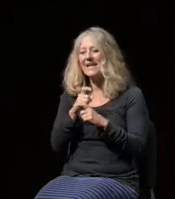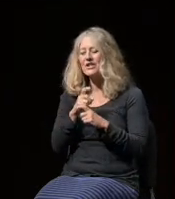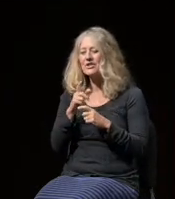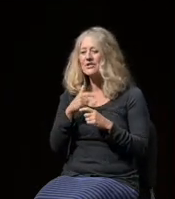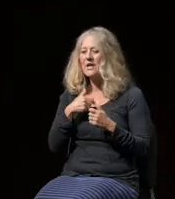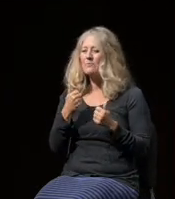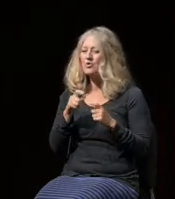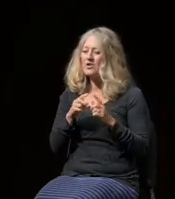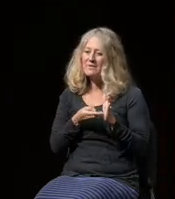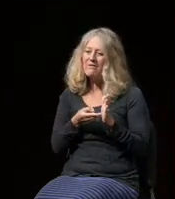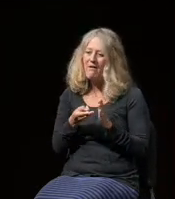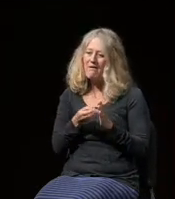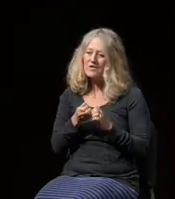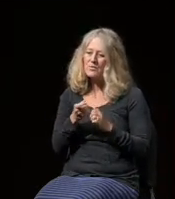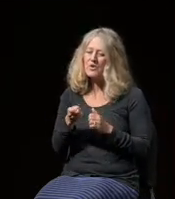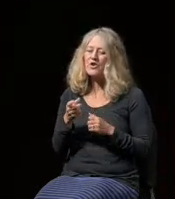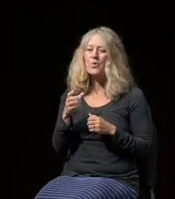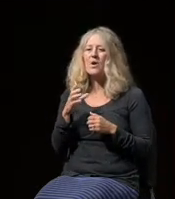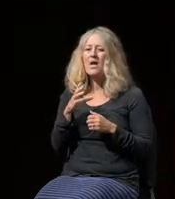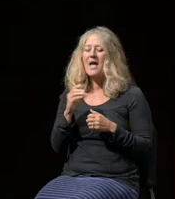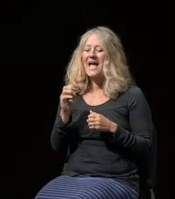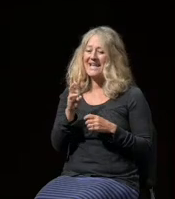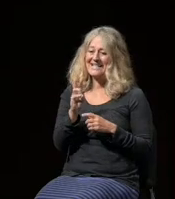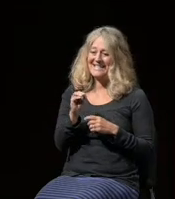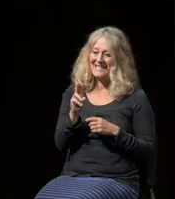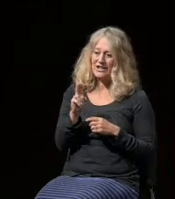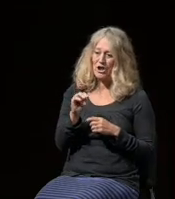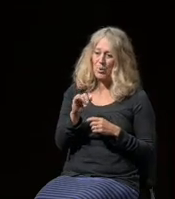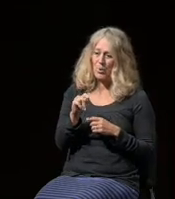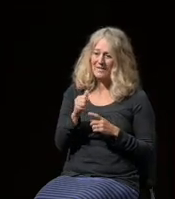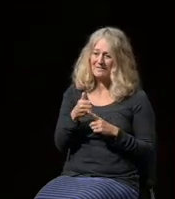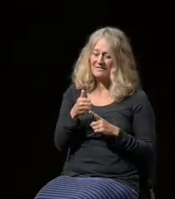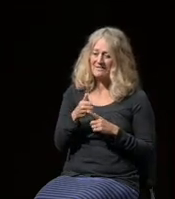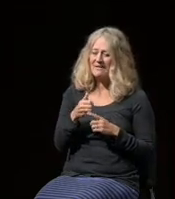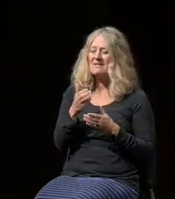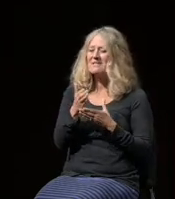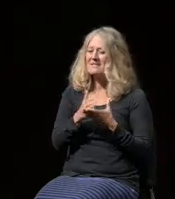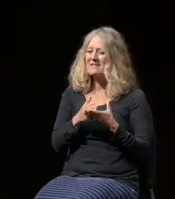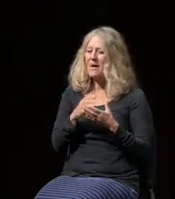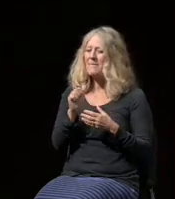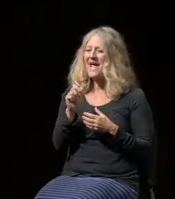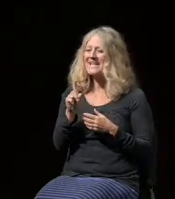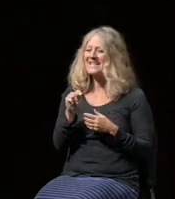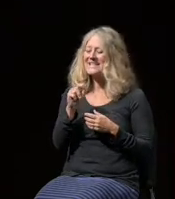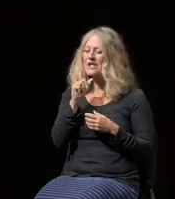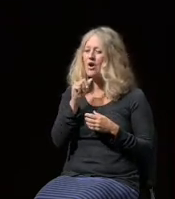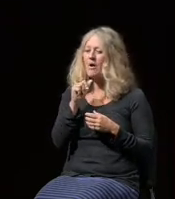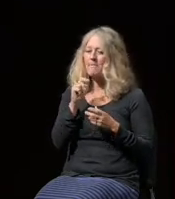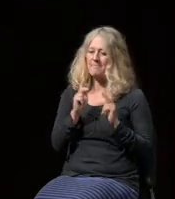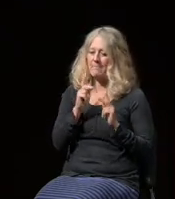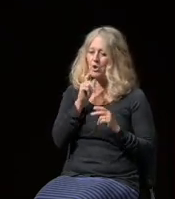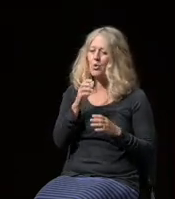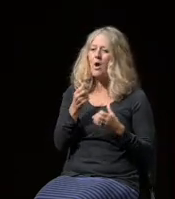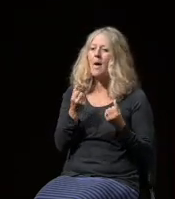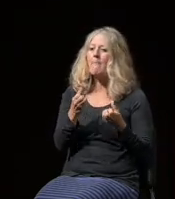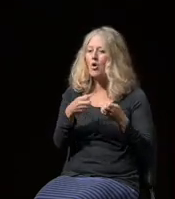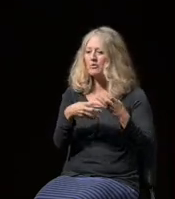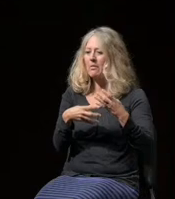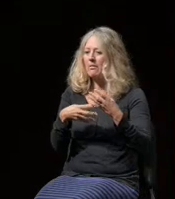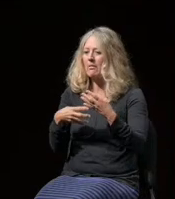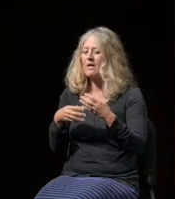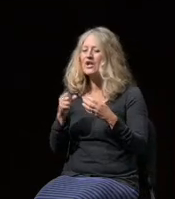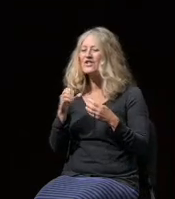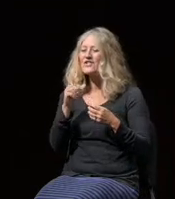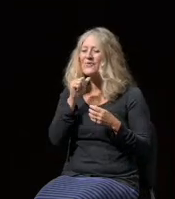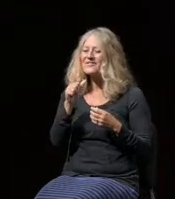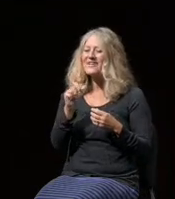really honest with you. The 60 units, some of these ADTs are people who got multiple ADTs, and so it's